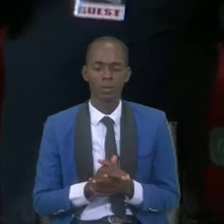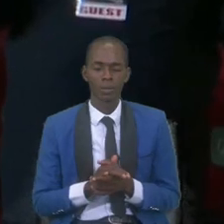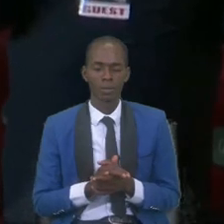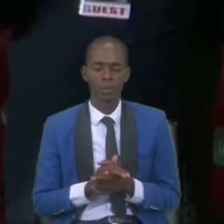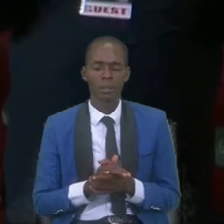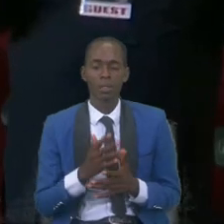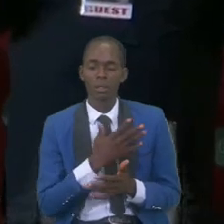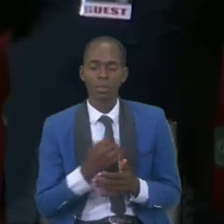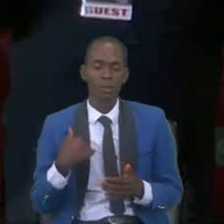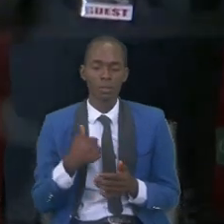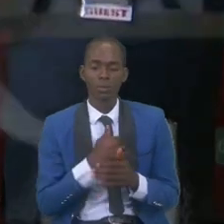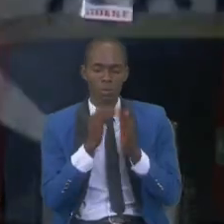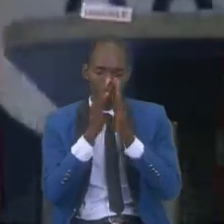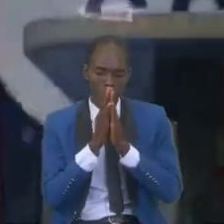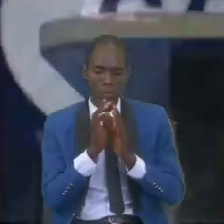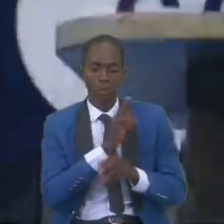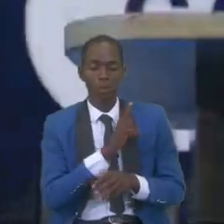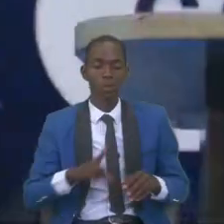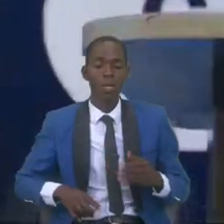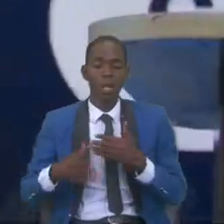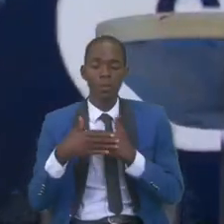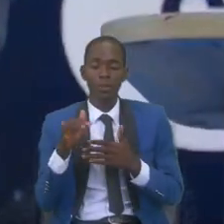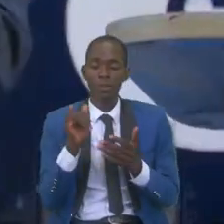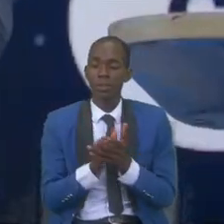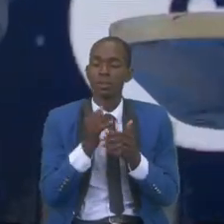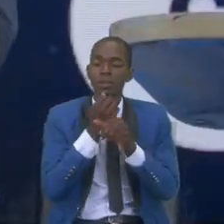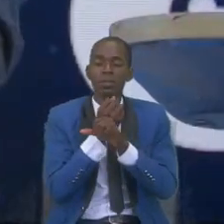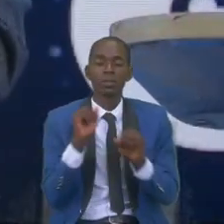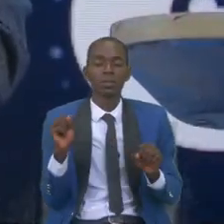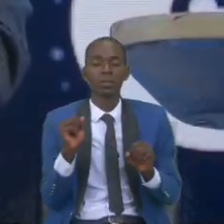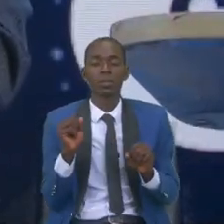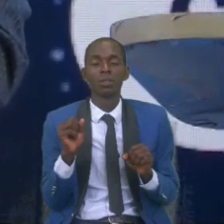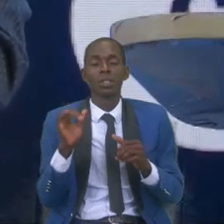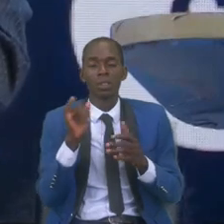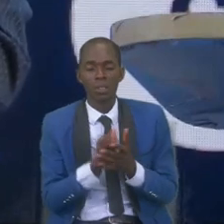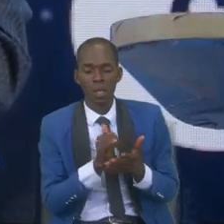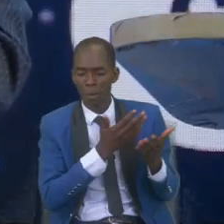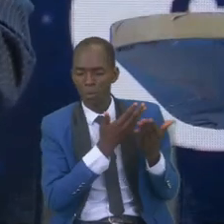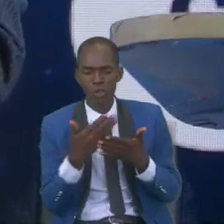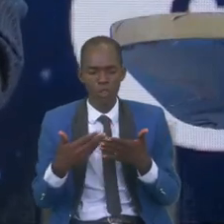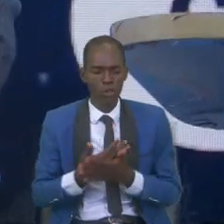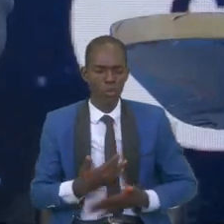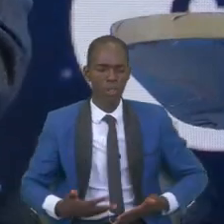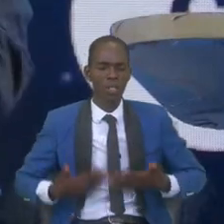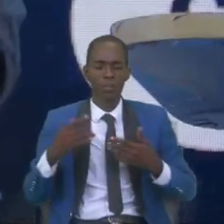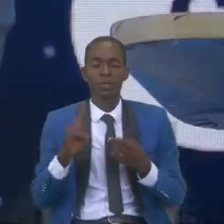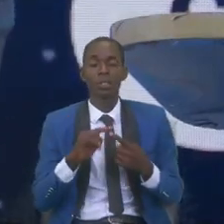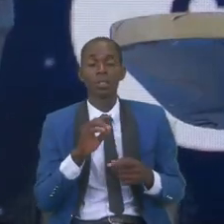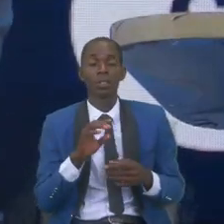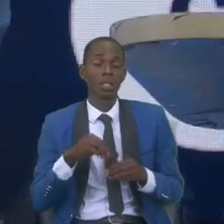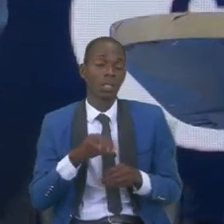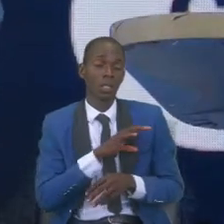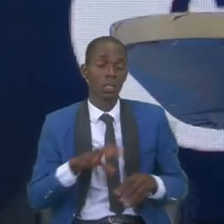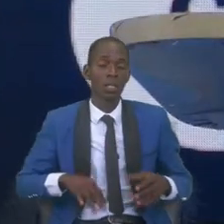will pray, Lord, after that salvation that brings new life in Christ, that brings freedom